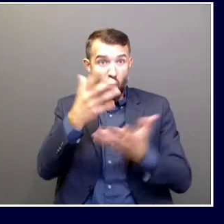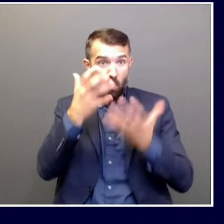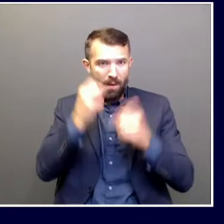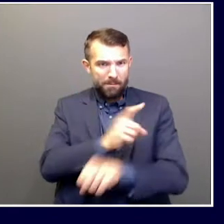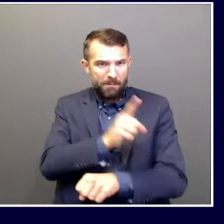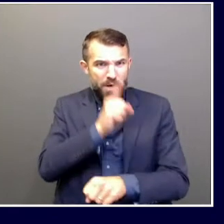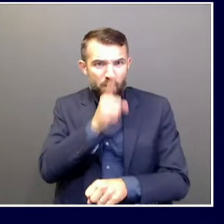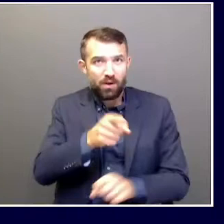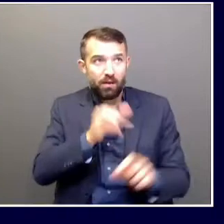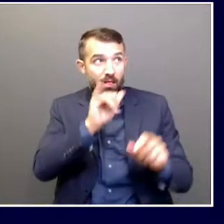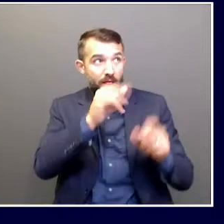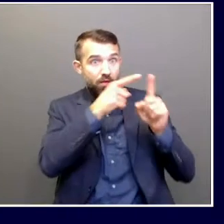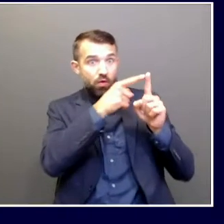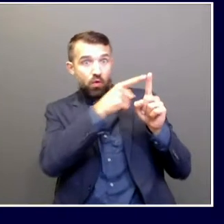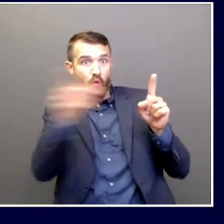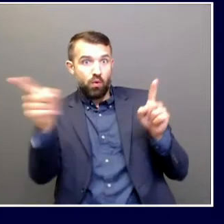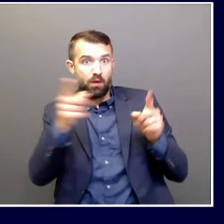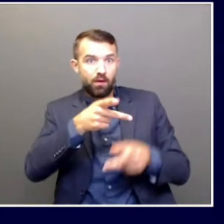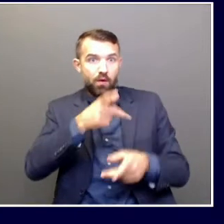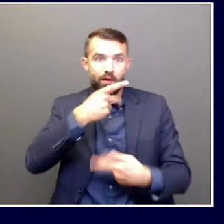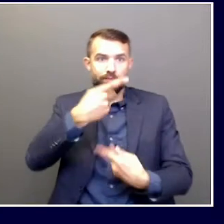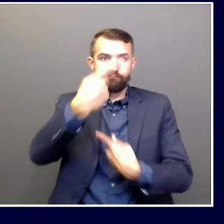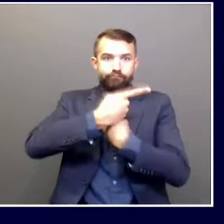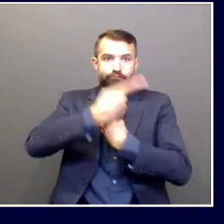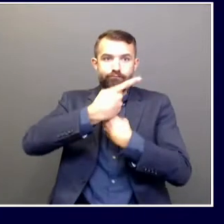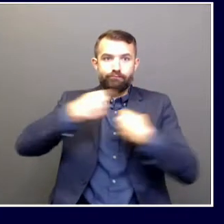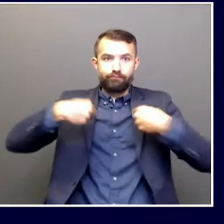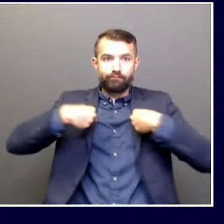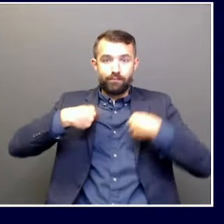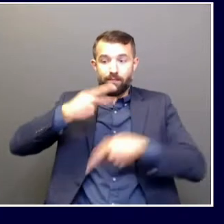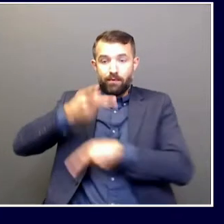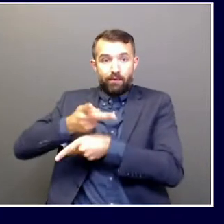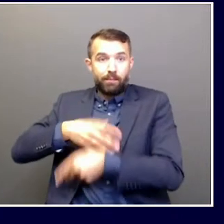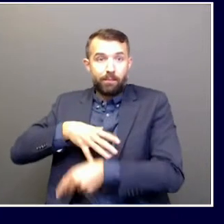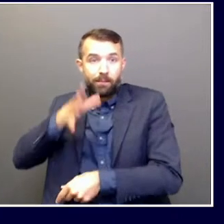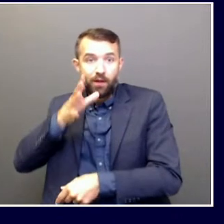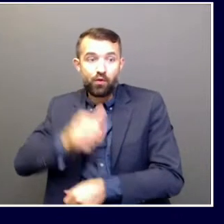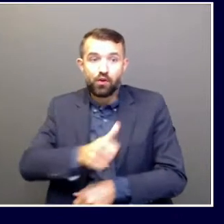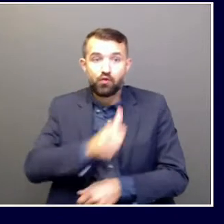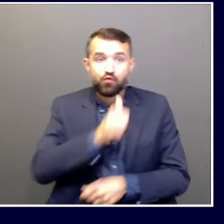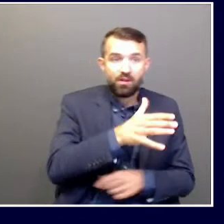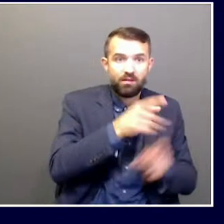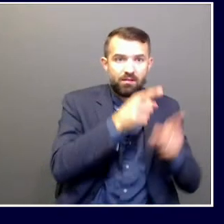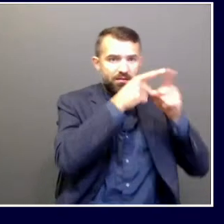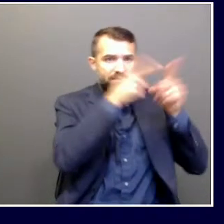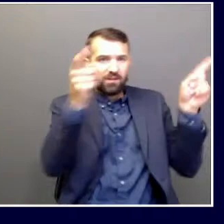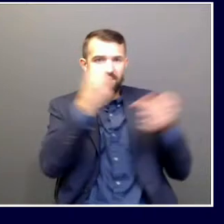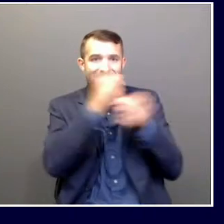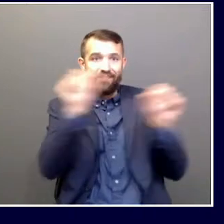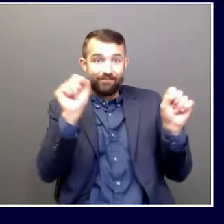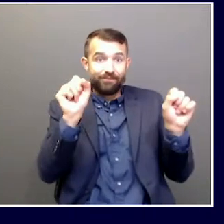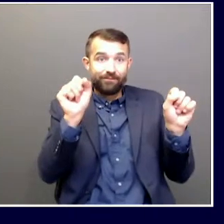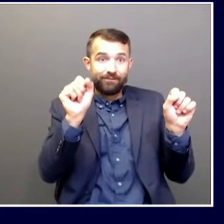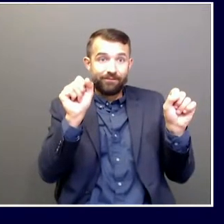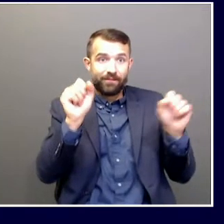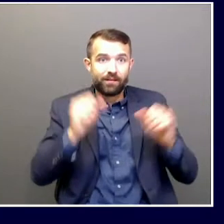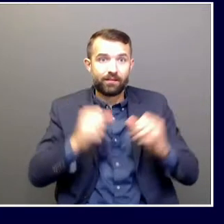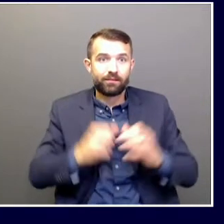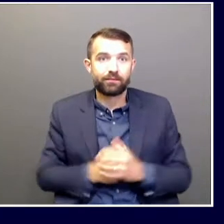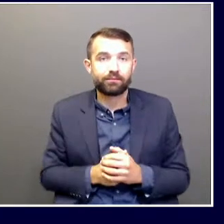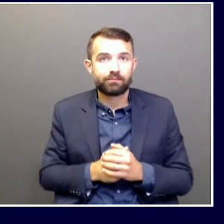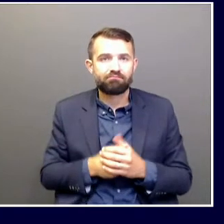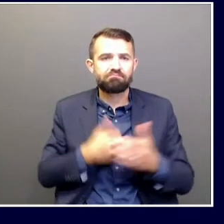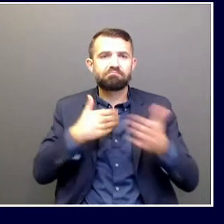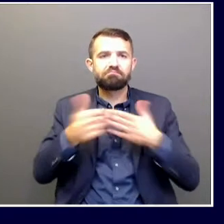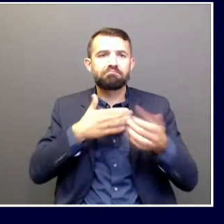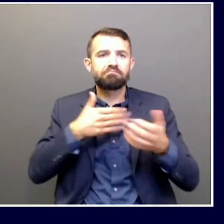or your loved one was fully safe, fully vaccinated, whether it was measles or diphtheria